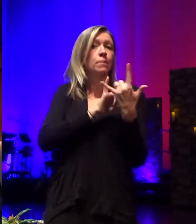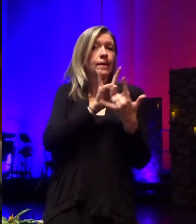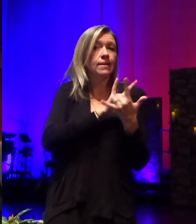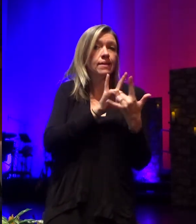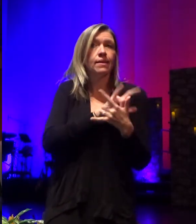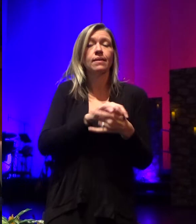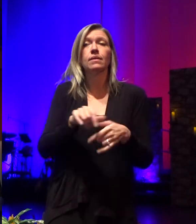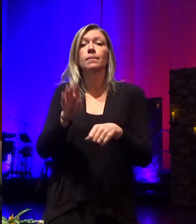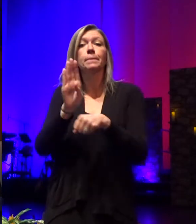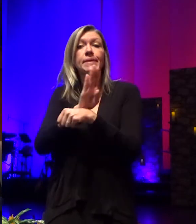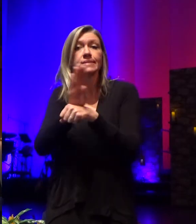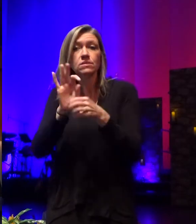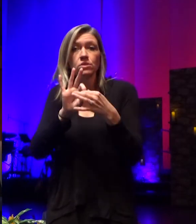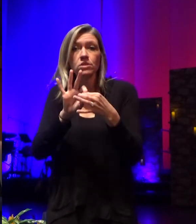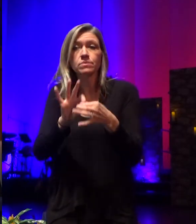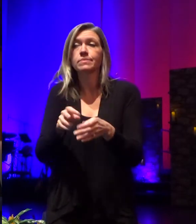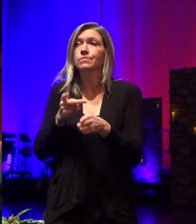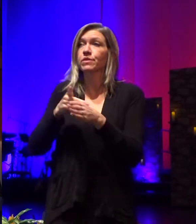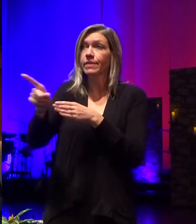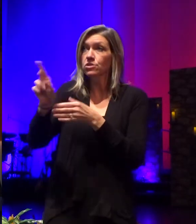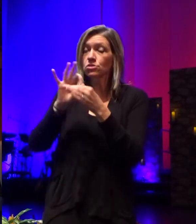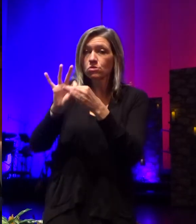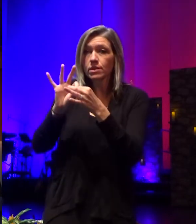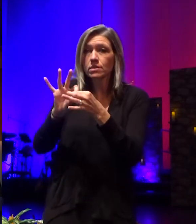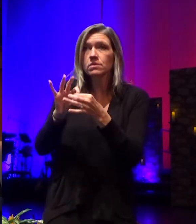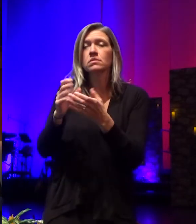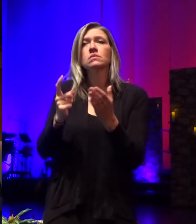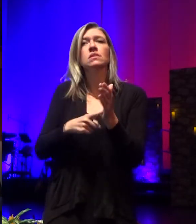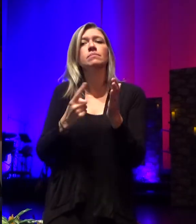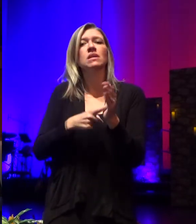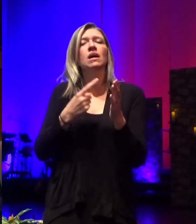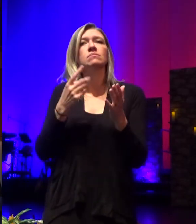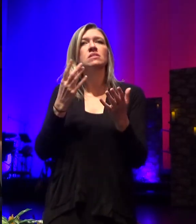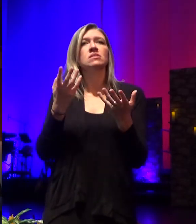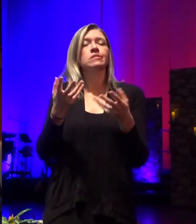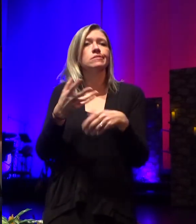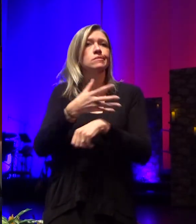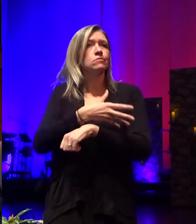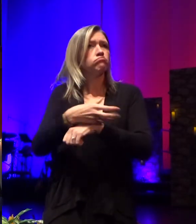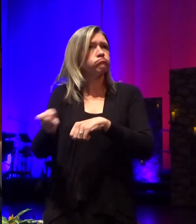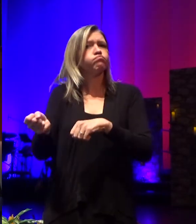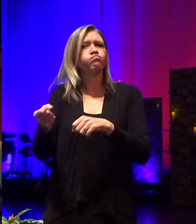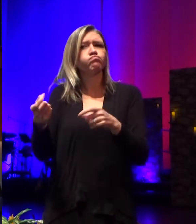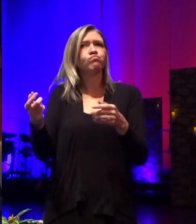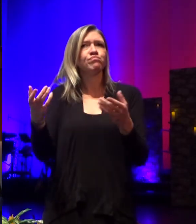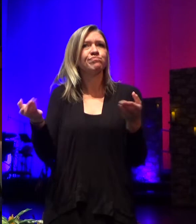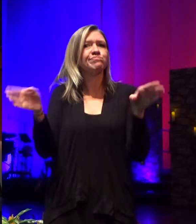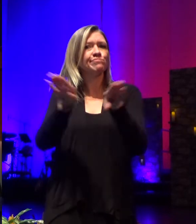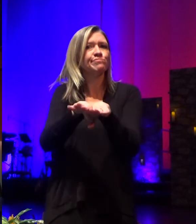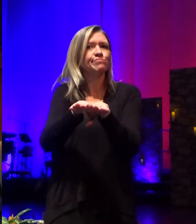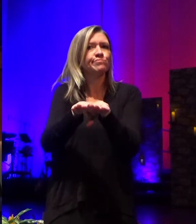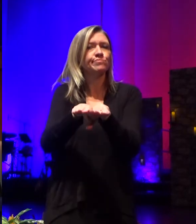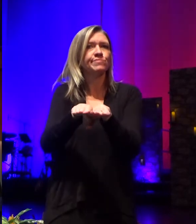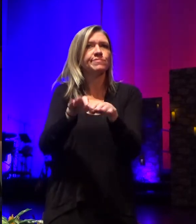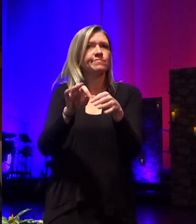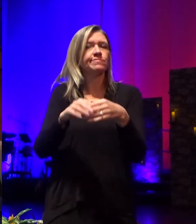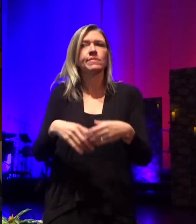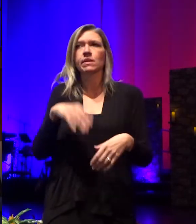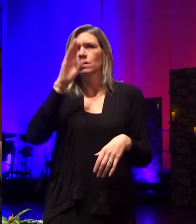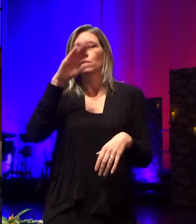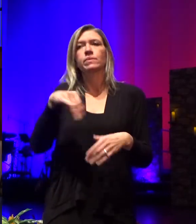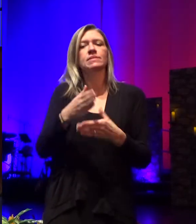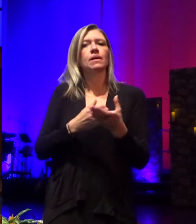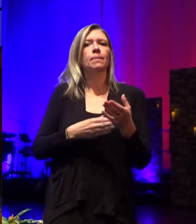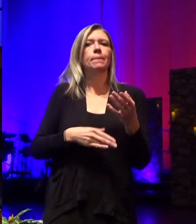or in business and professional relationships, sometimes things run their course. I know of individuals who've come together not to